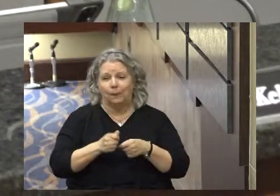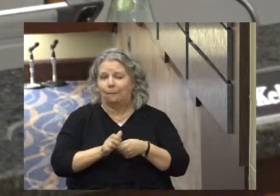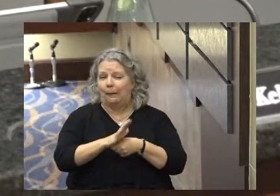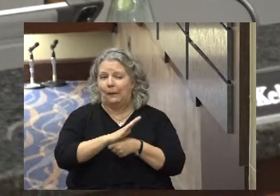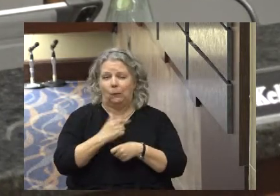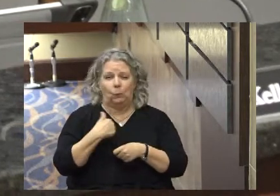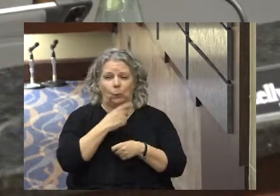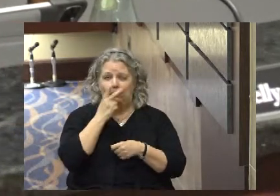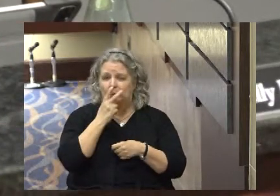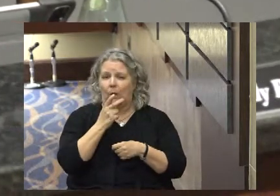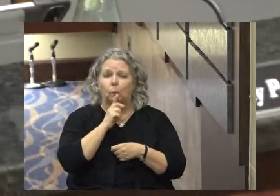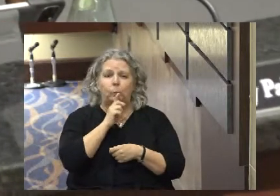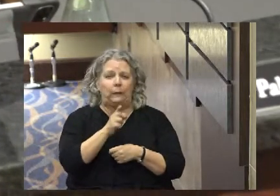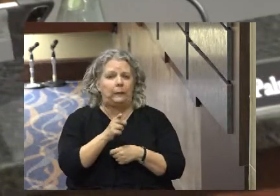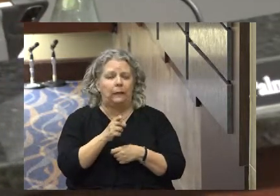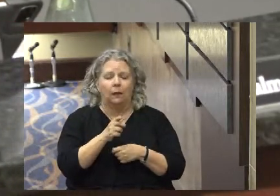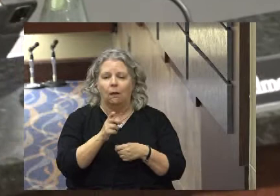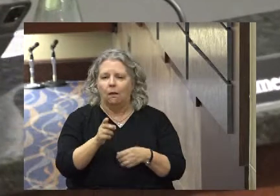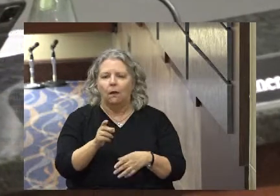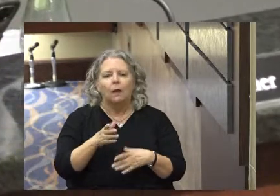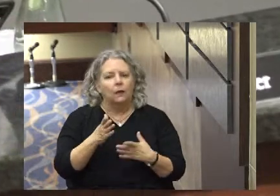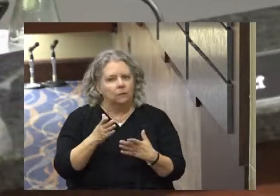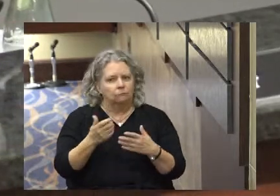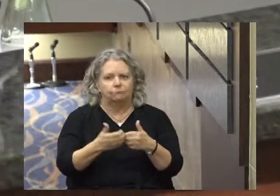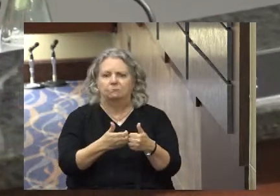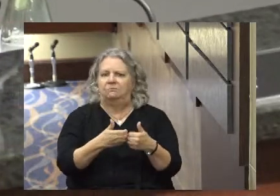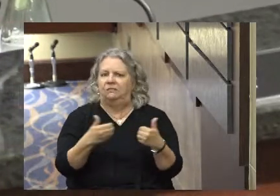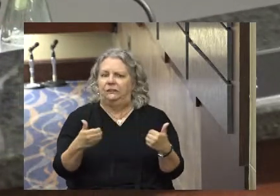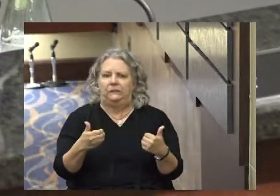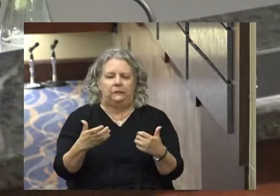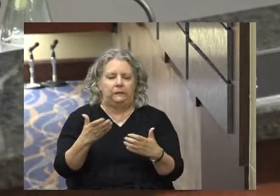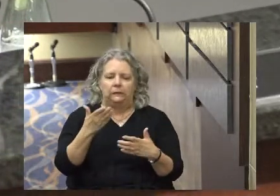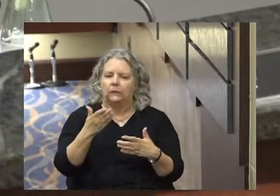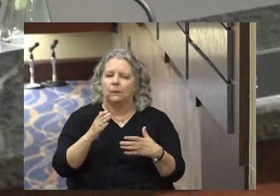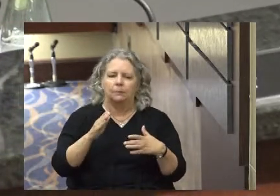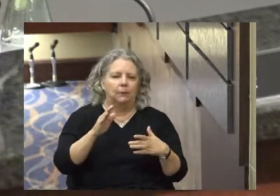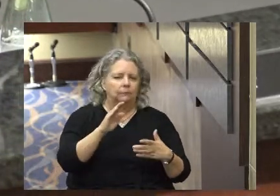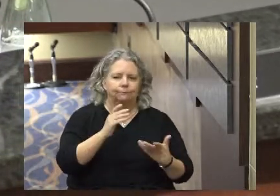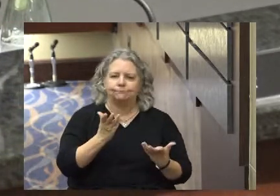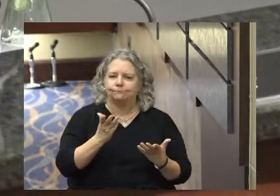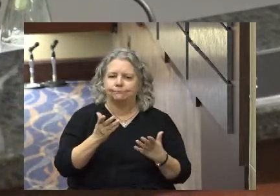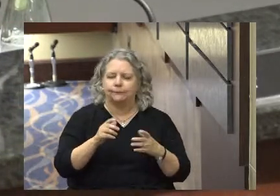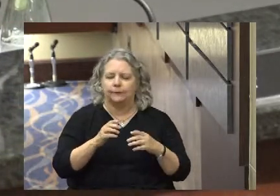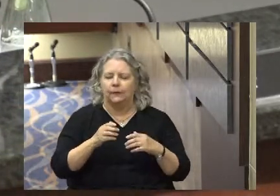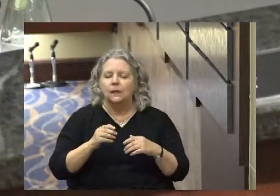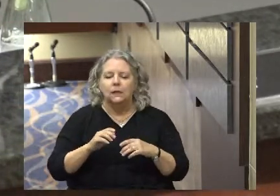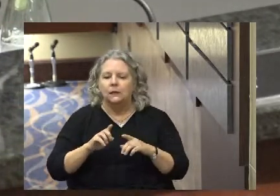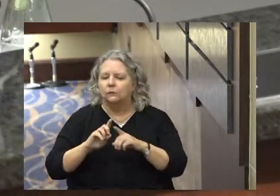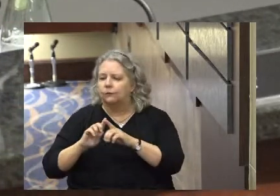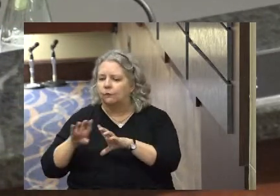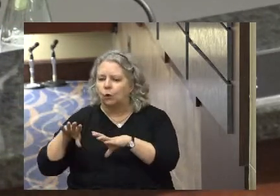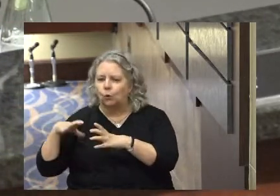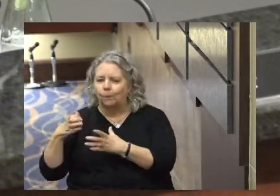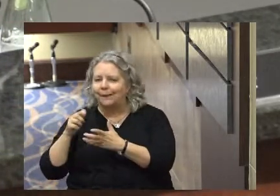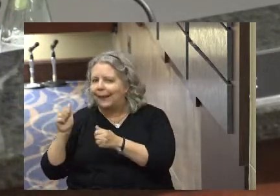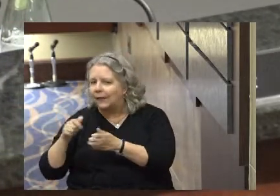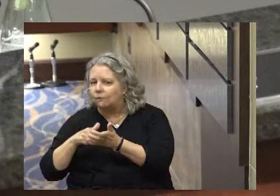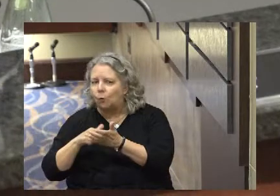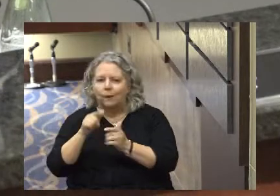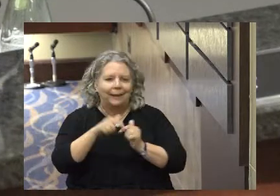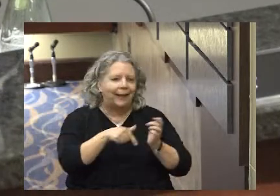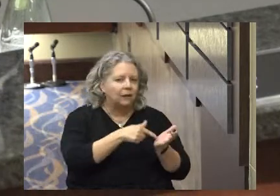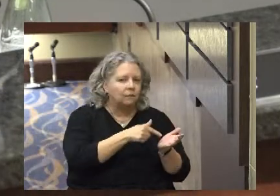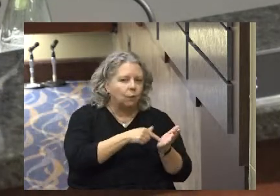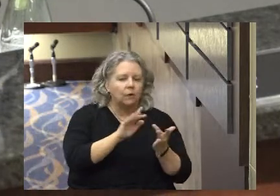divide really exacerbated, particularly in our low-income communities, and for this to be centered in a community center where we're already having